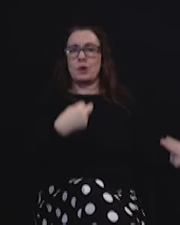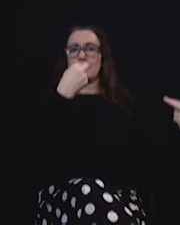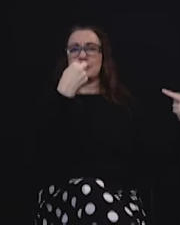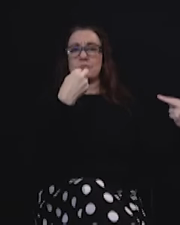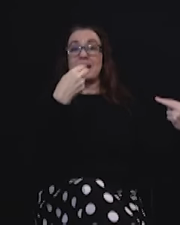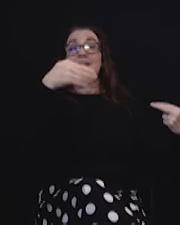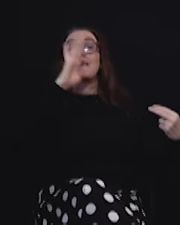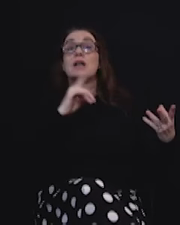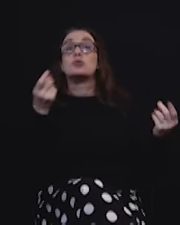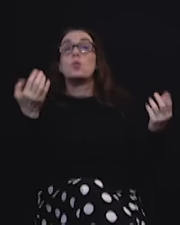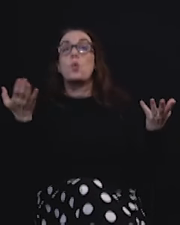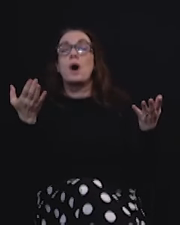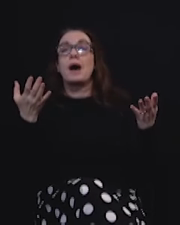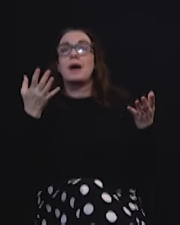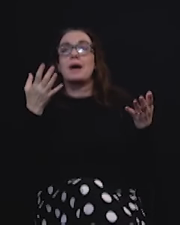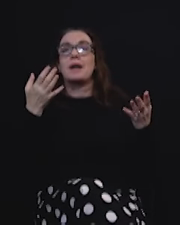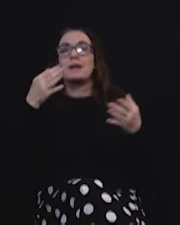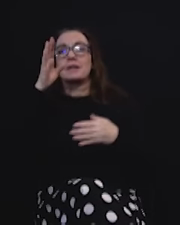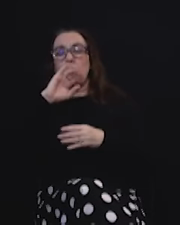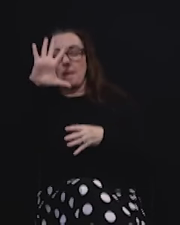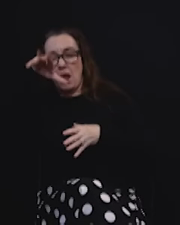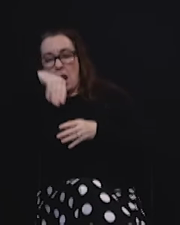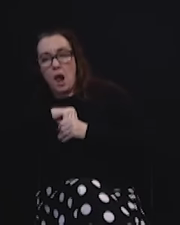looks upon the heart?